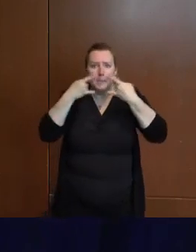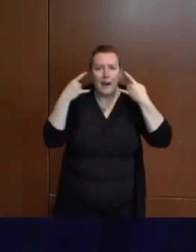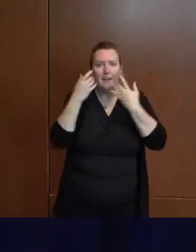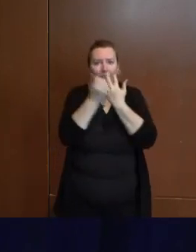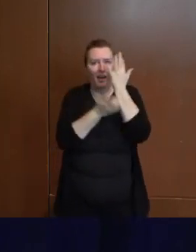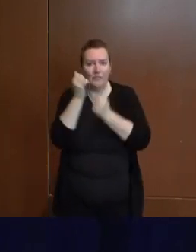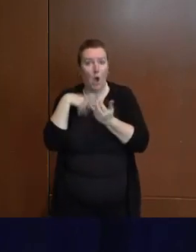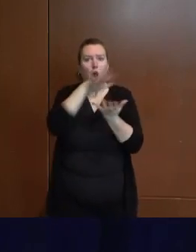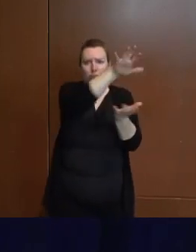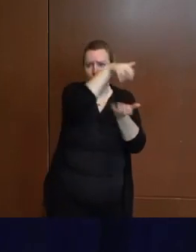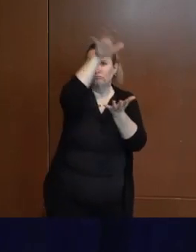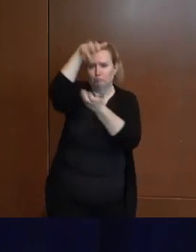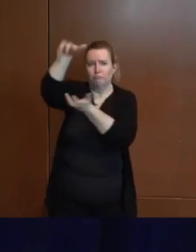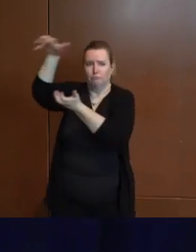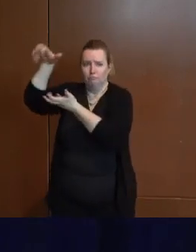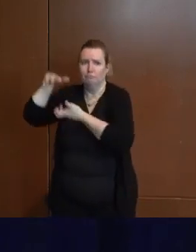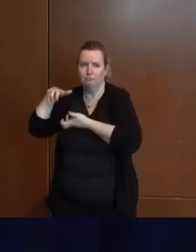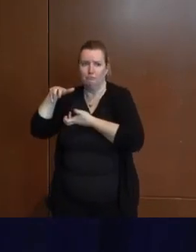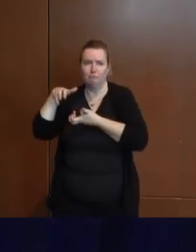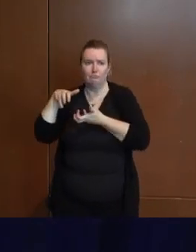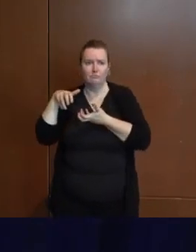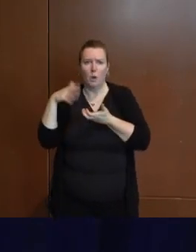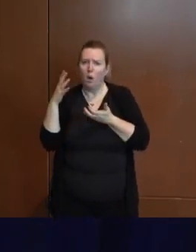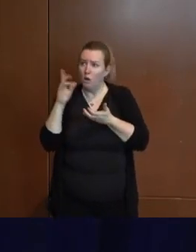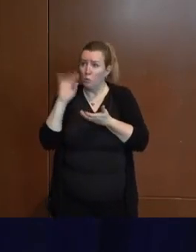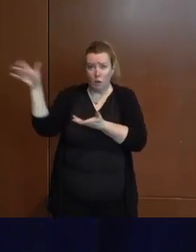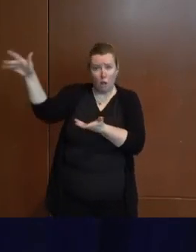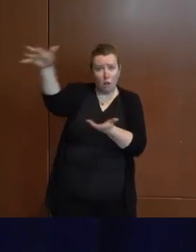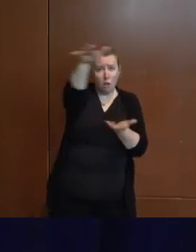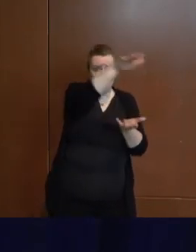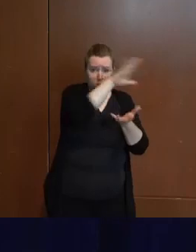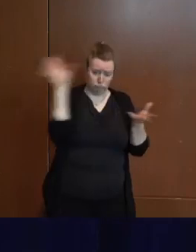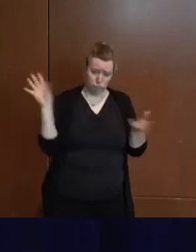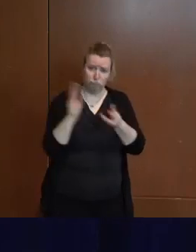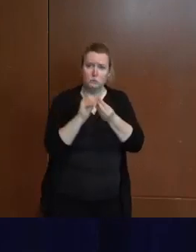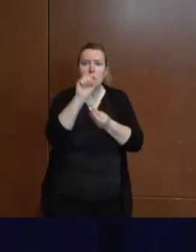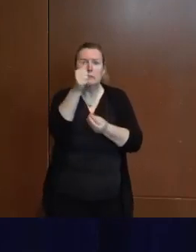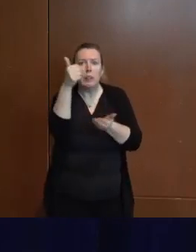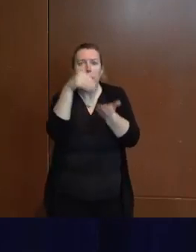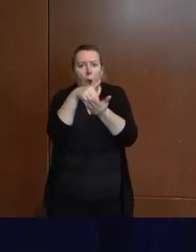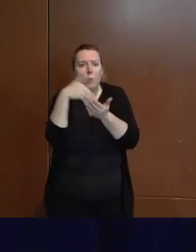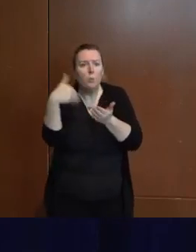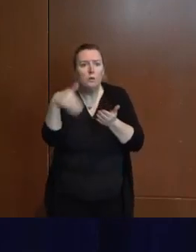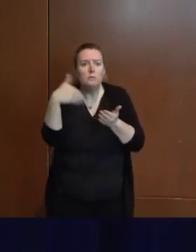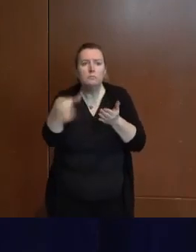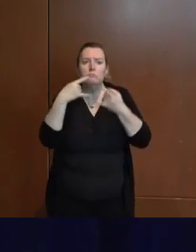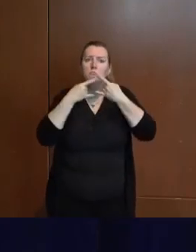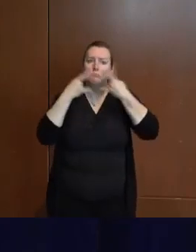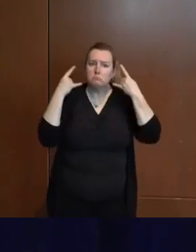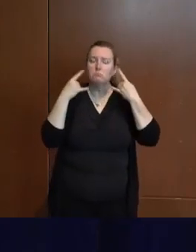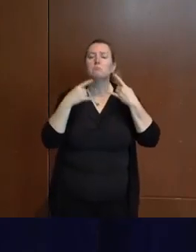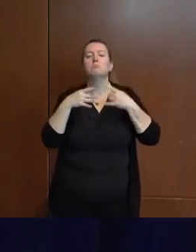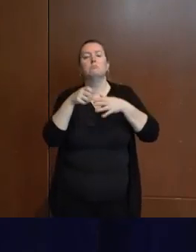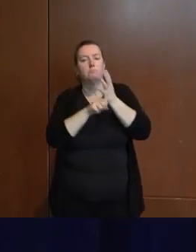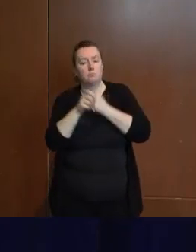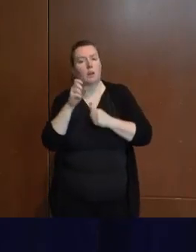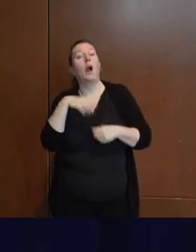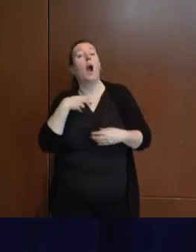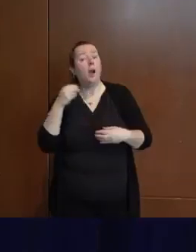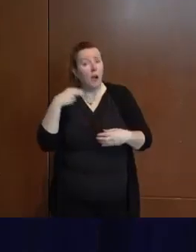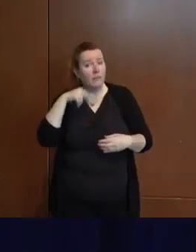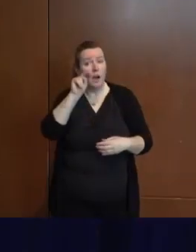which are now on their way to our frontline precious healthcare workers where they are most needed. So I thank them for their efforts to do